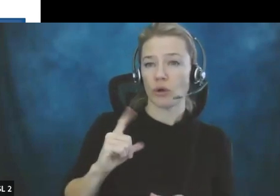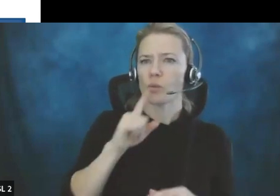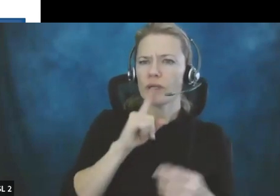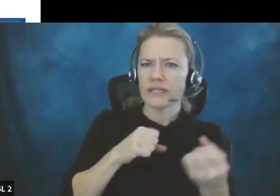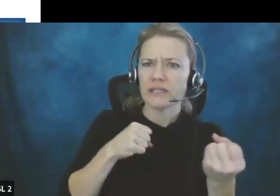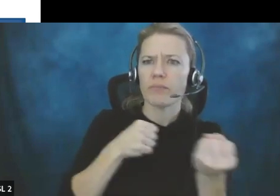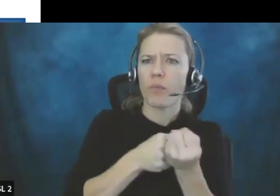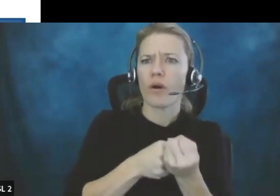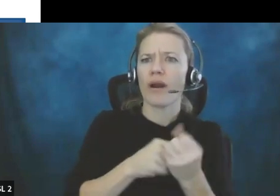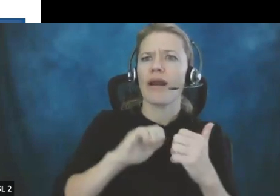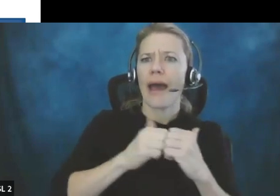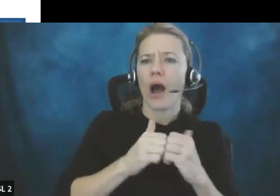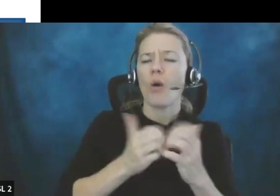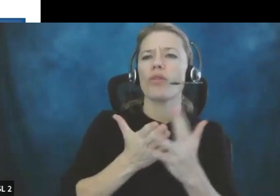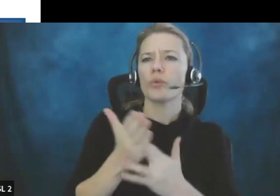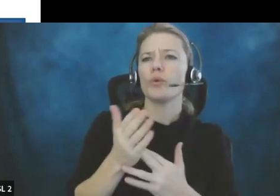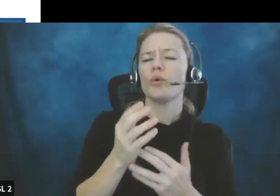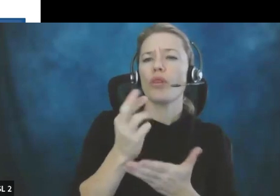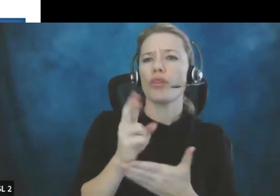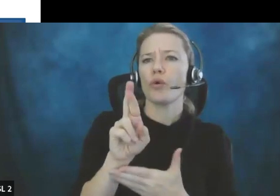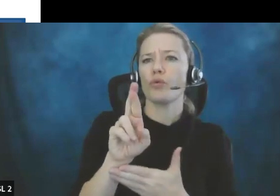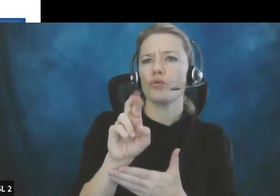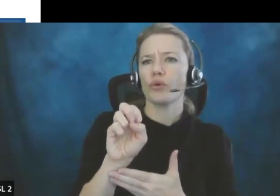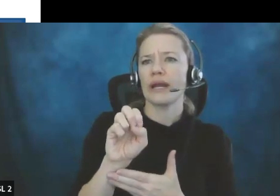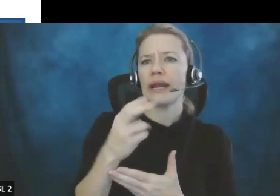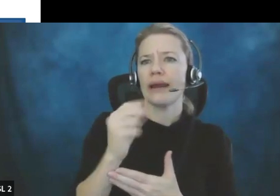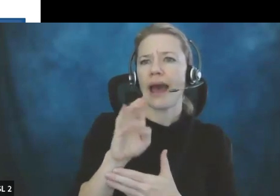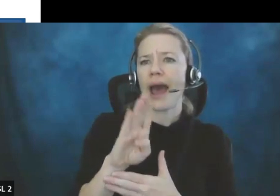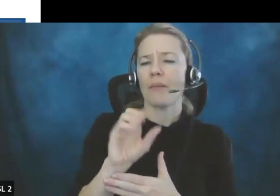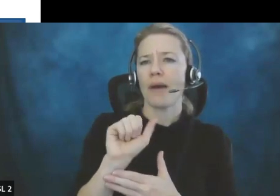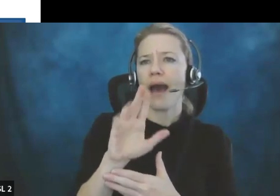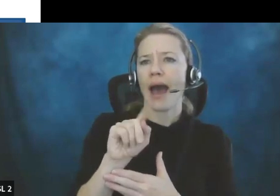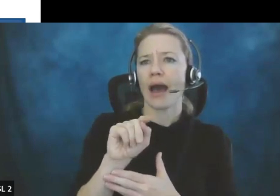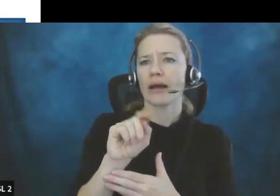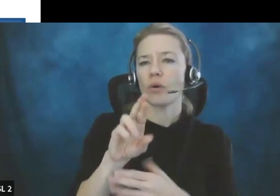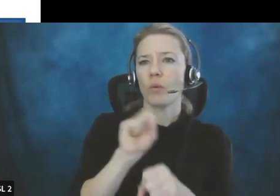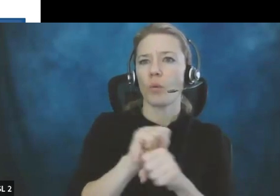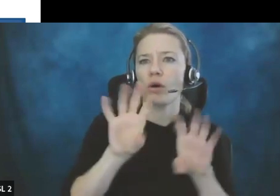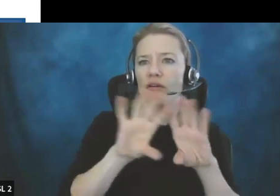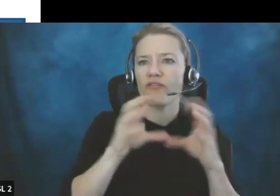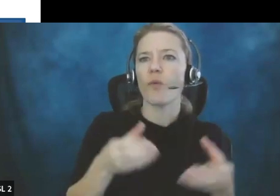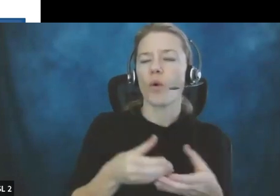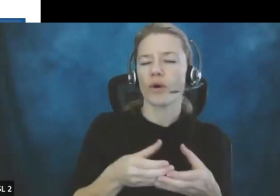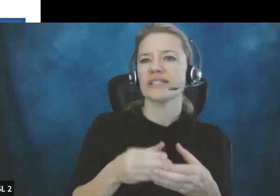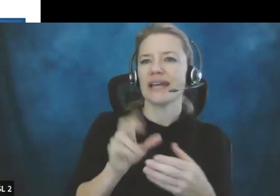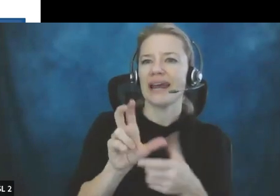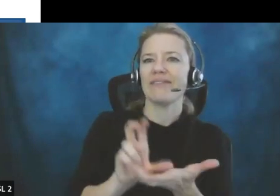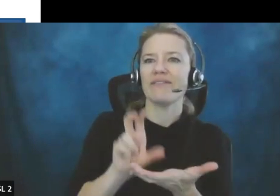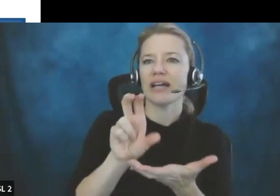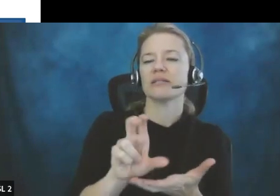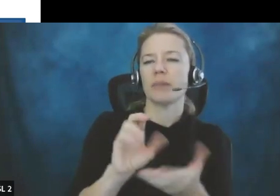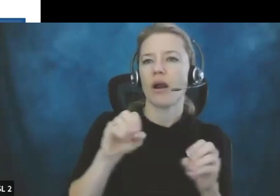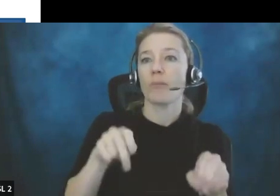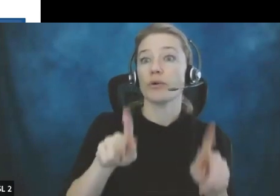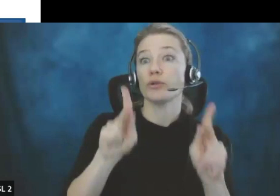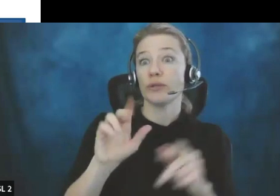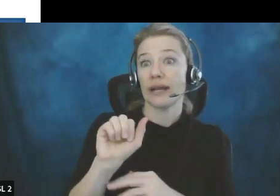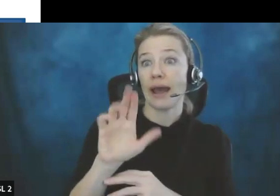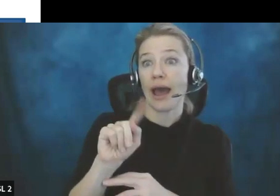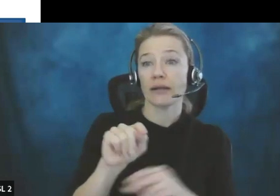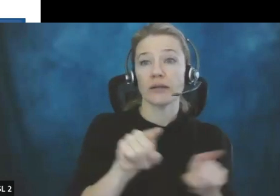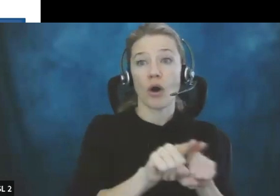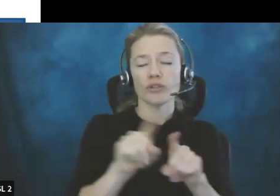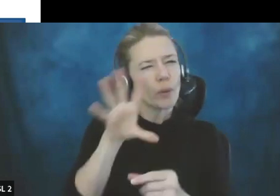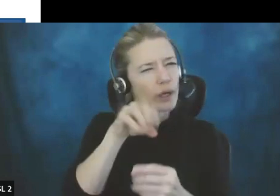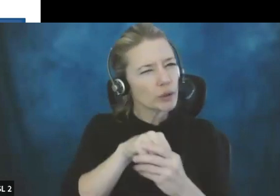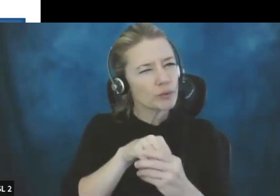Independent Living Council, is really supported through the Rehabilitation Act, or the Workforce Investment and Opportunity Act, as we now call